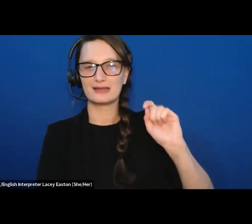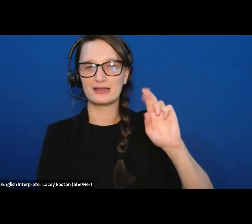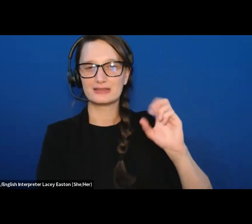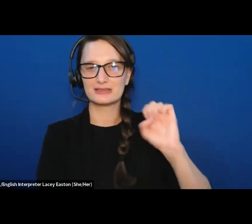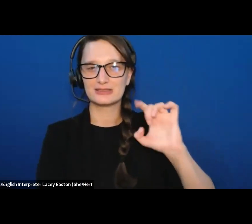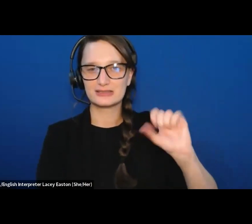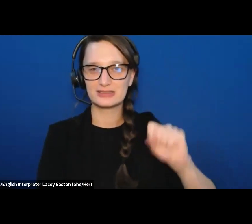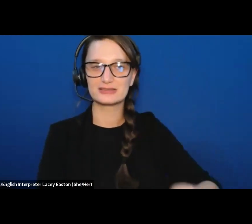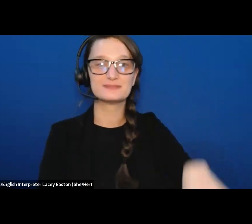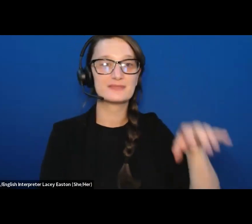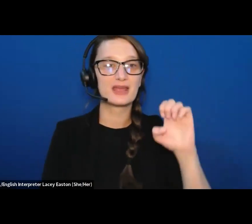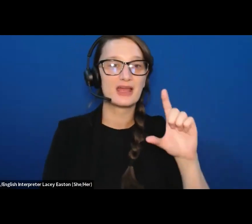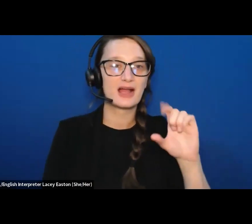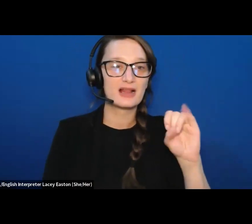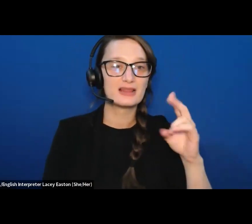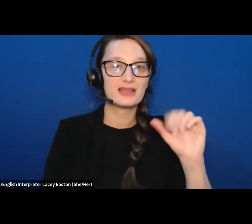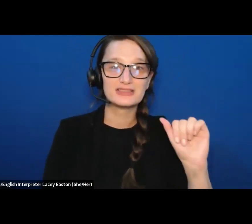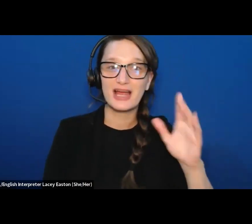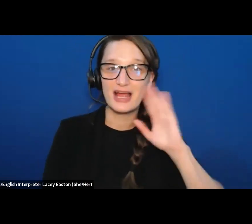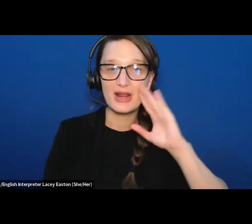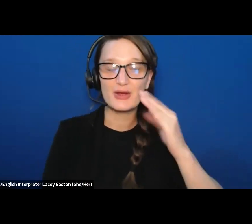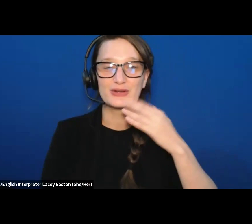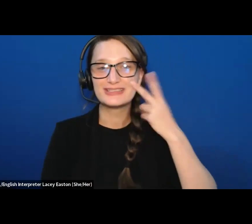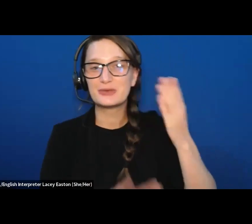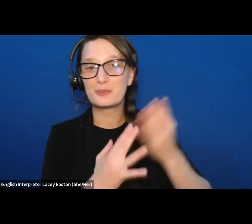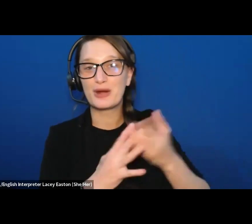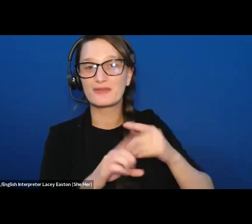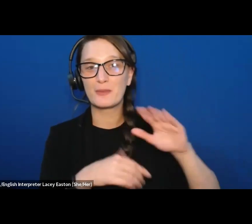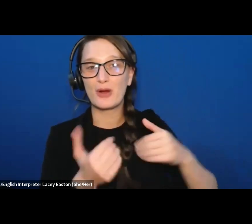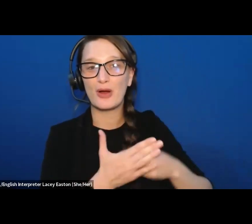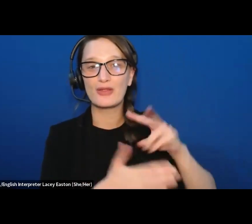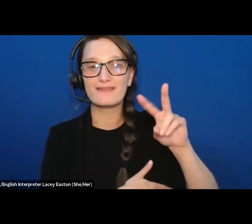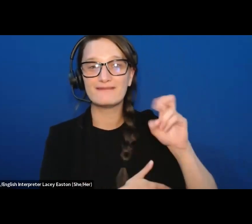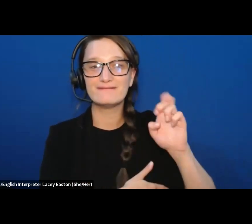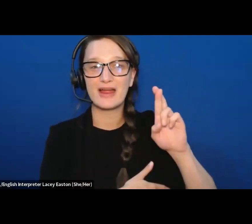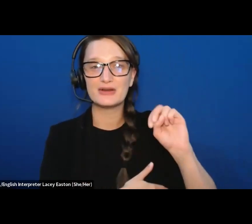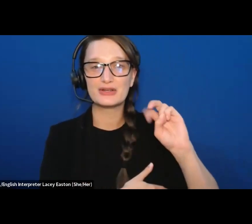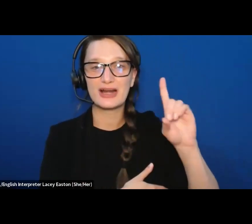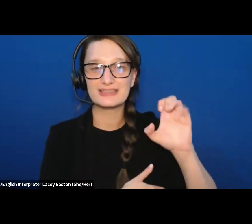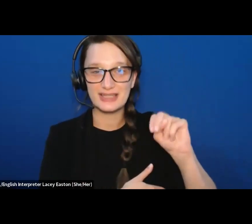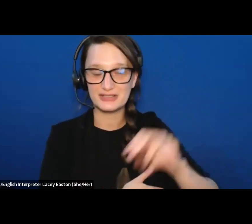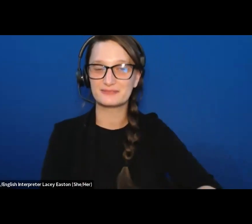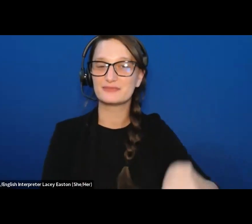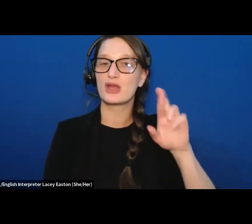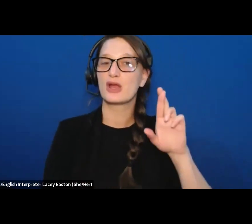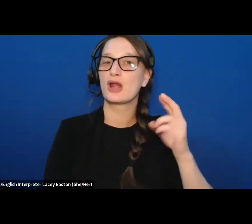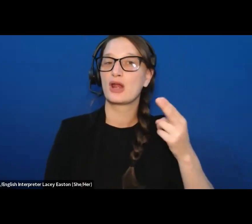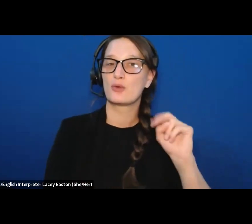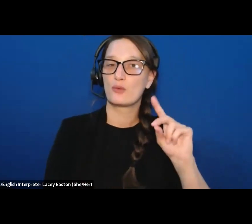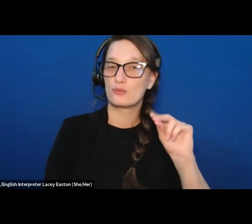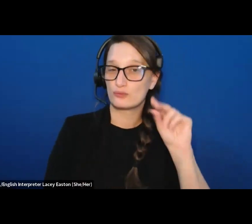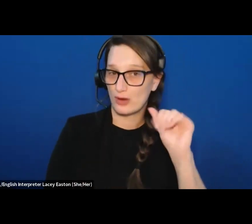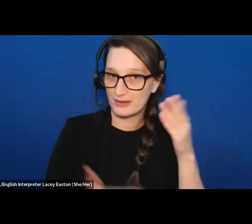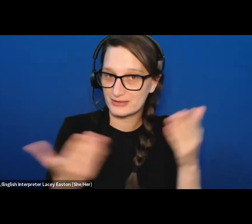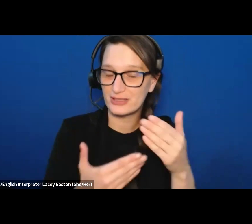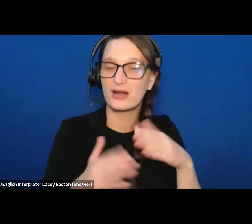taking a break from all those vendorizations that you're doing. Good morning. And Rhonda is on, our housing specialist. Good morning. Let's see. We've